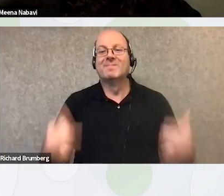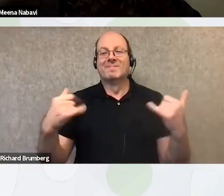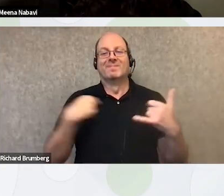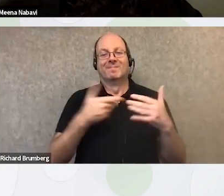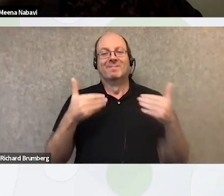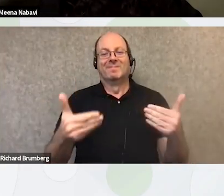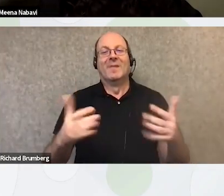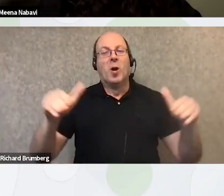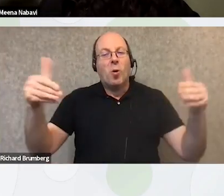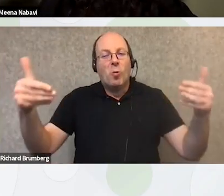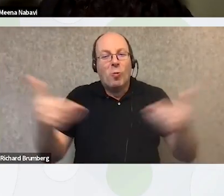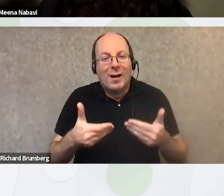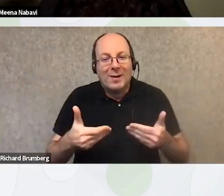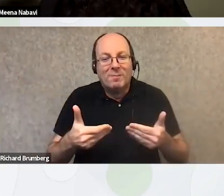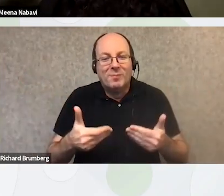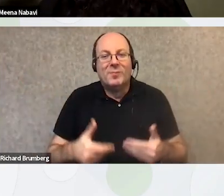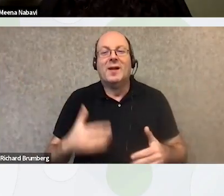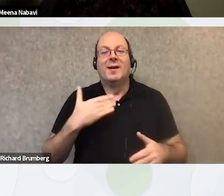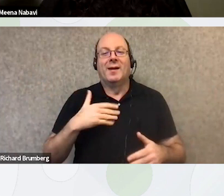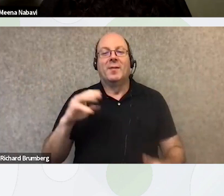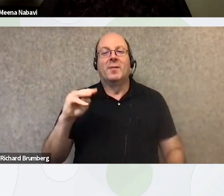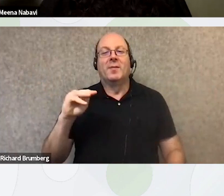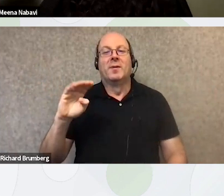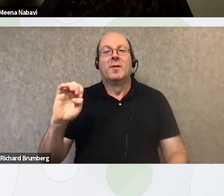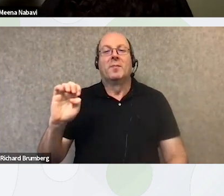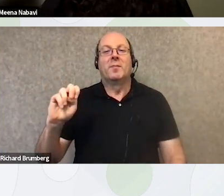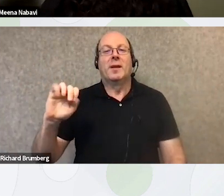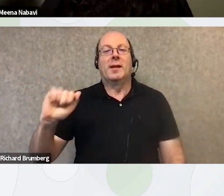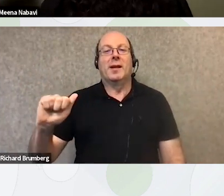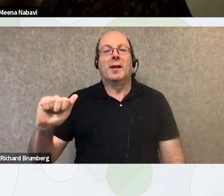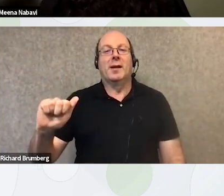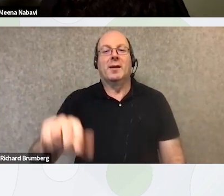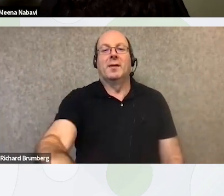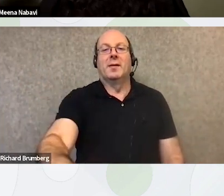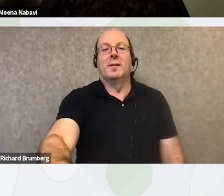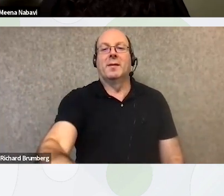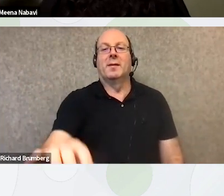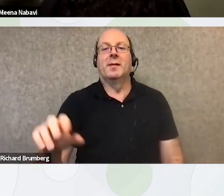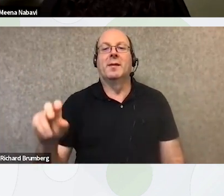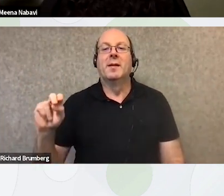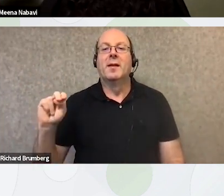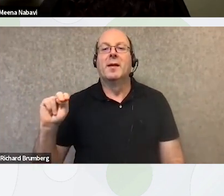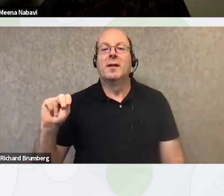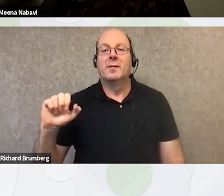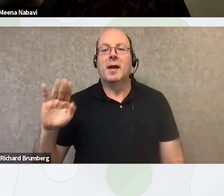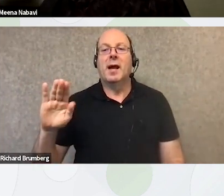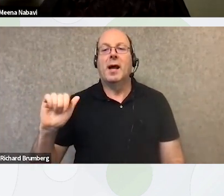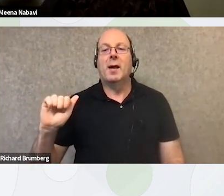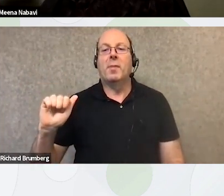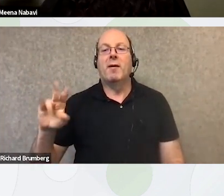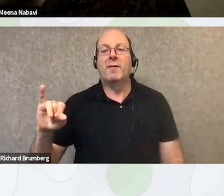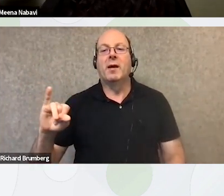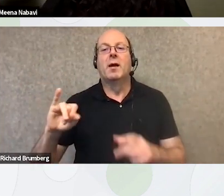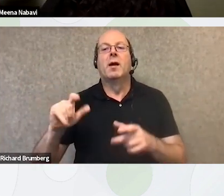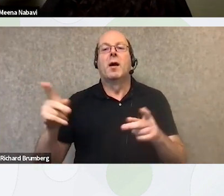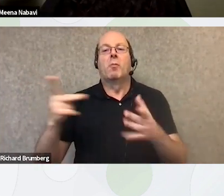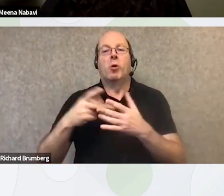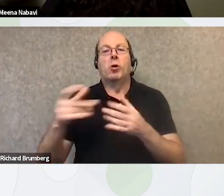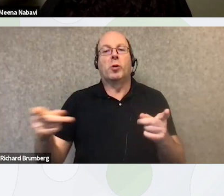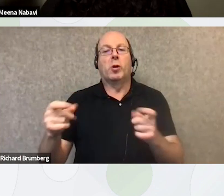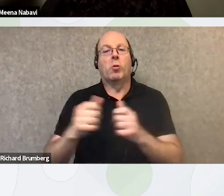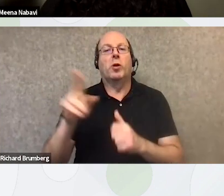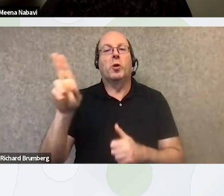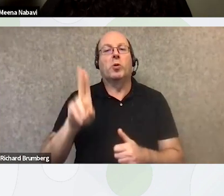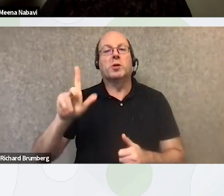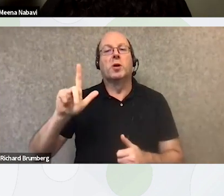So welcome everyone. My name is Mina Nabavi, and I'm a program director with the University of Alabama